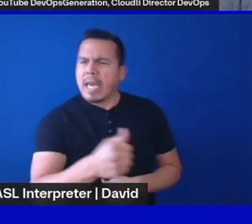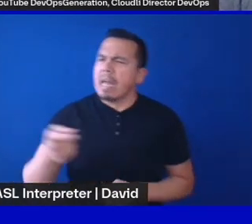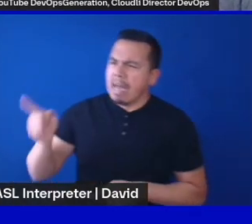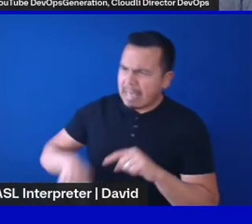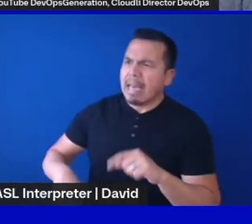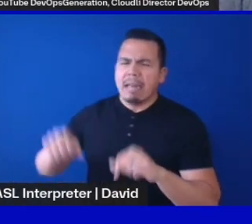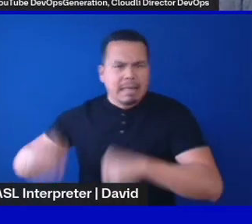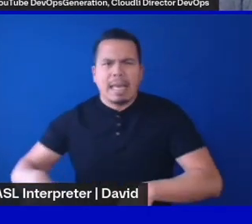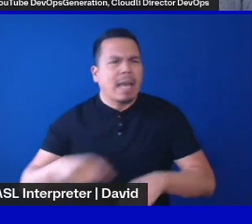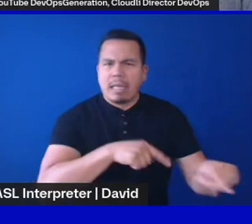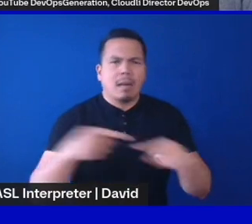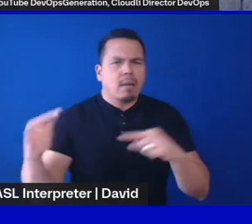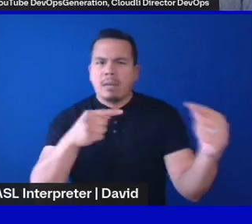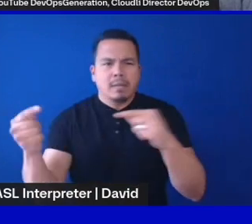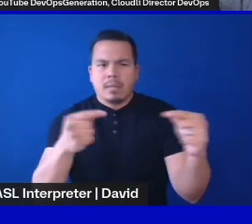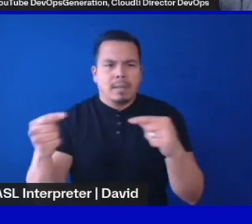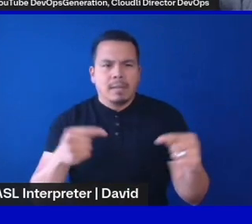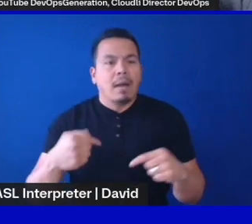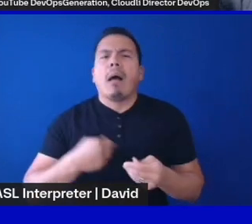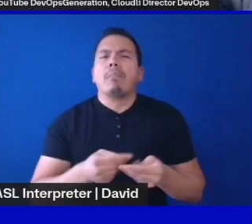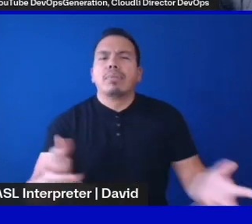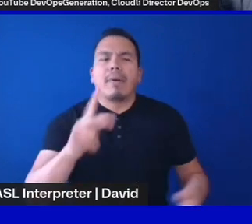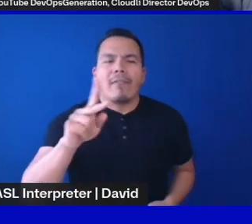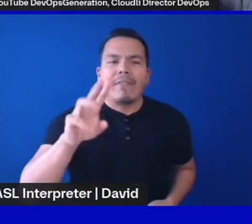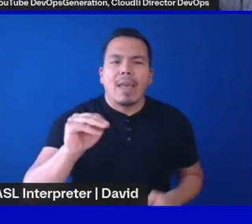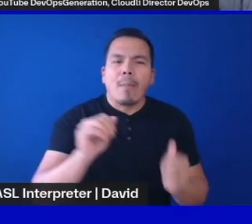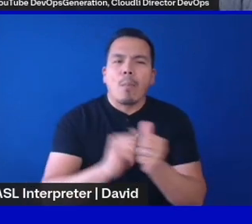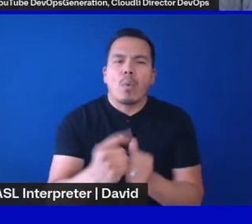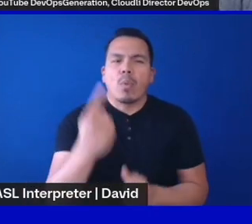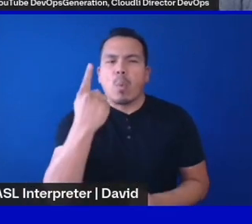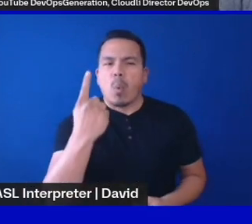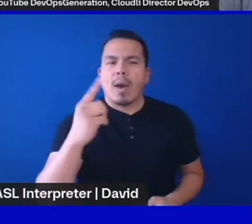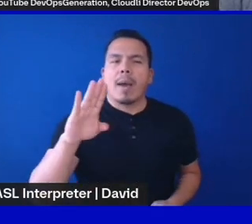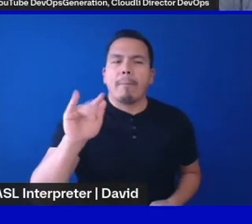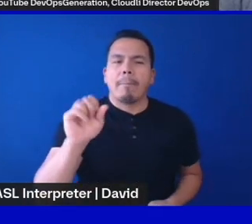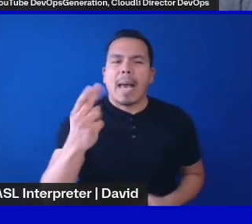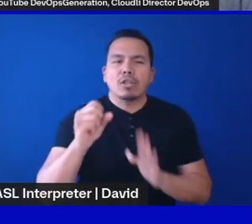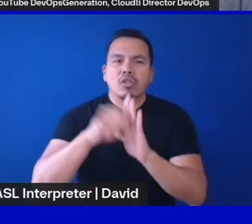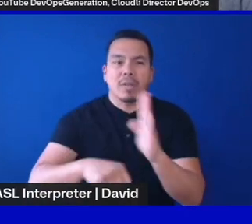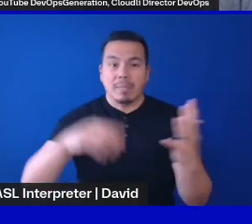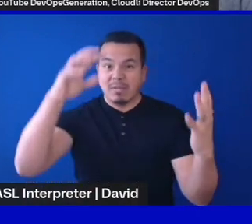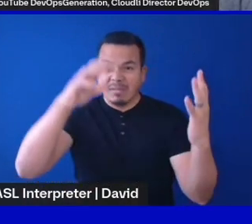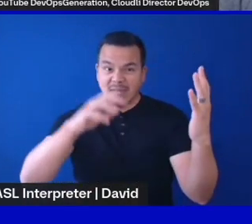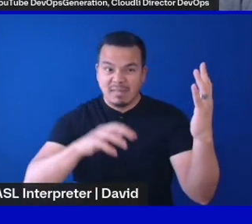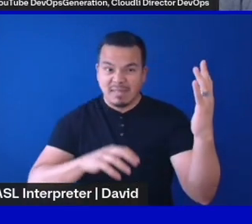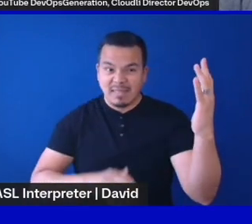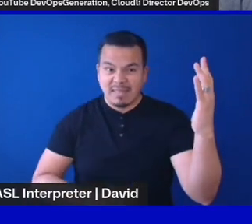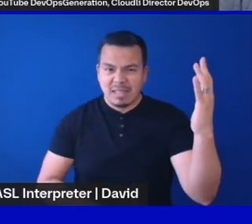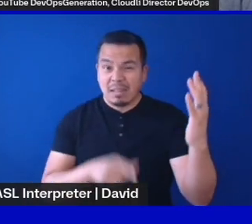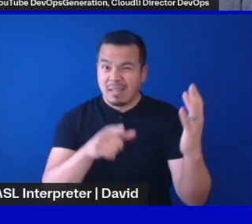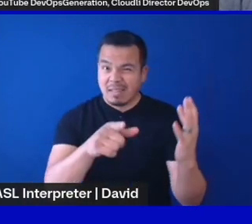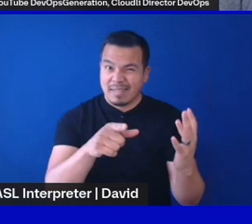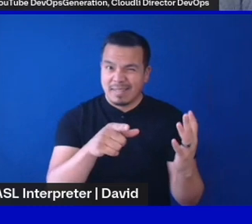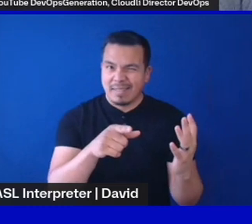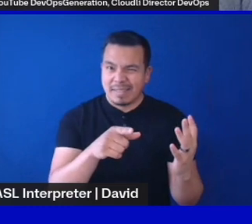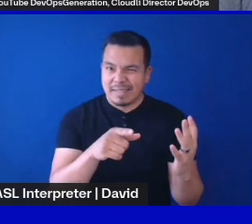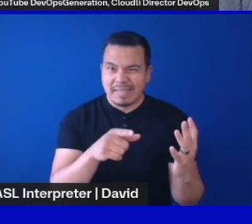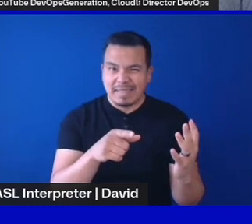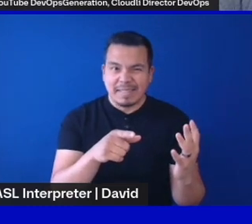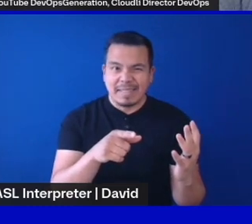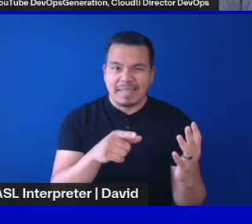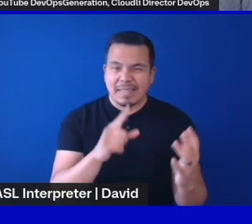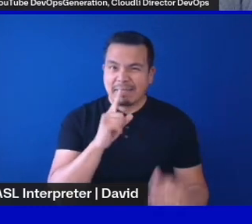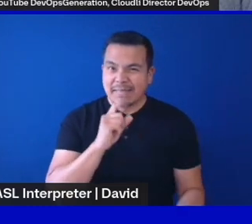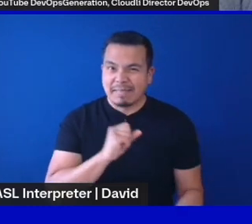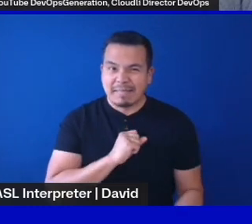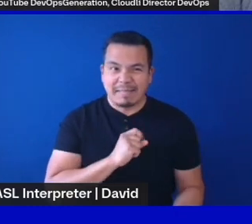I can. I can deploy a VM with a single bash script. I feel like this isn't landing. Is this Keshaf? You're going to have to tell